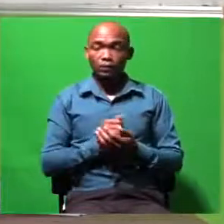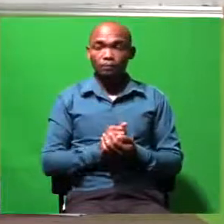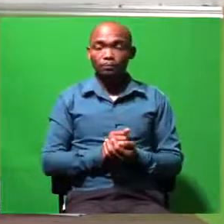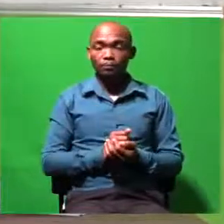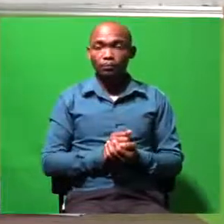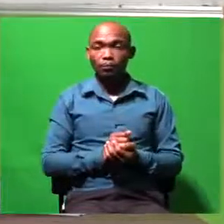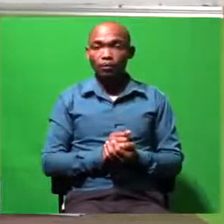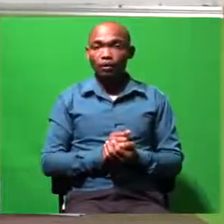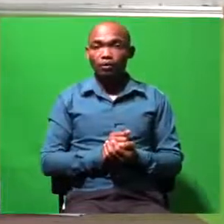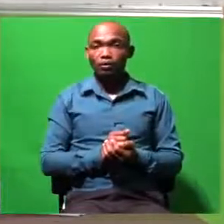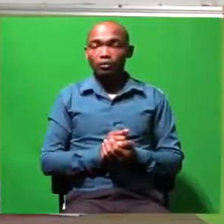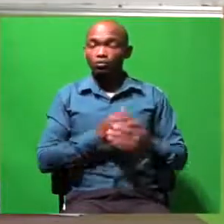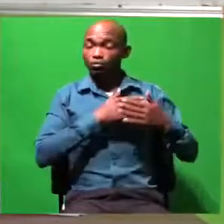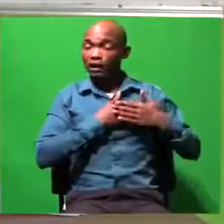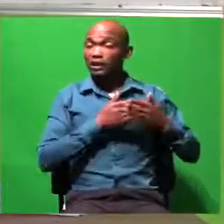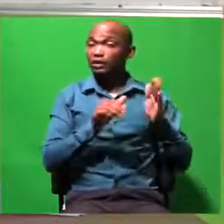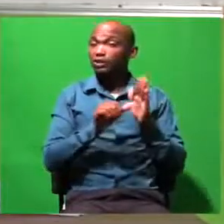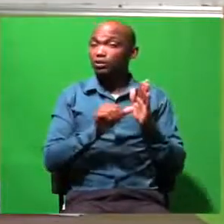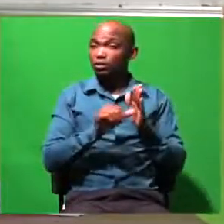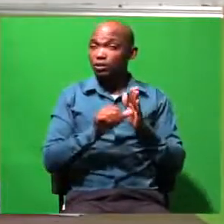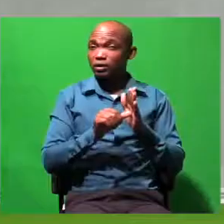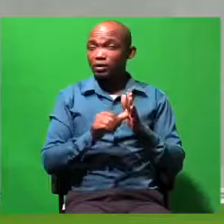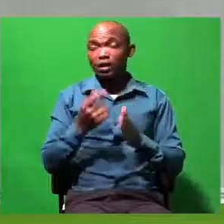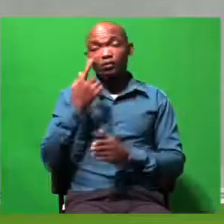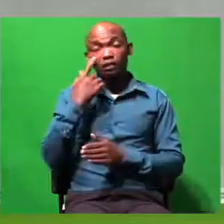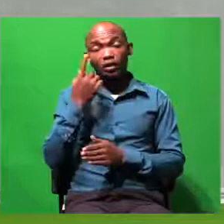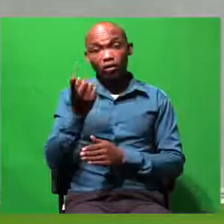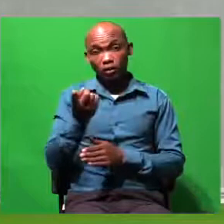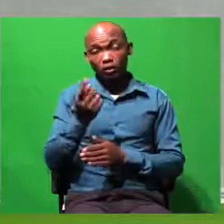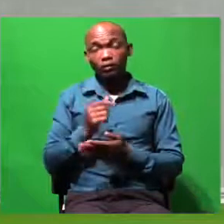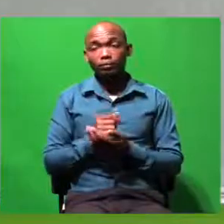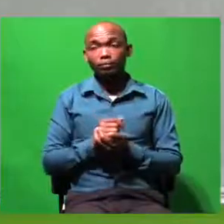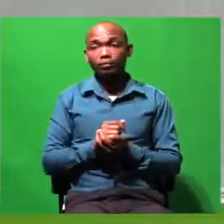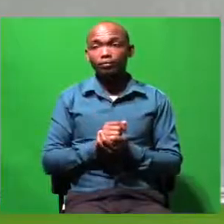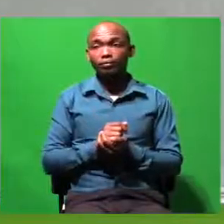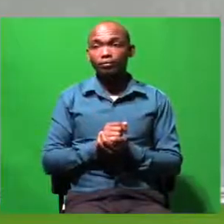government. So, my dear student, after looking